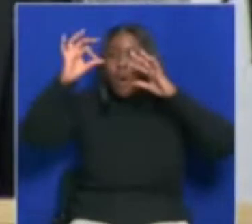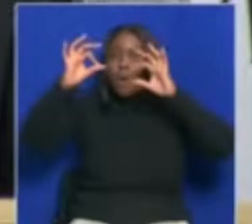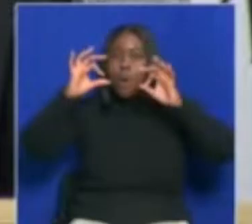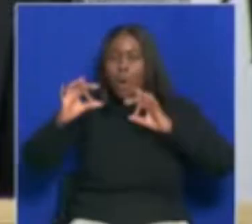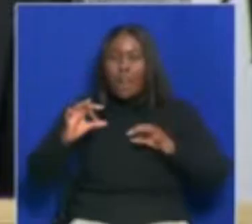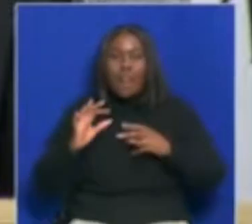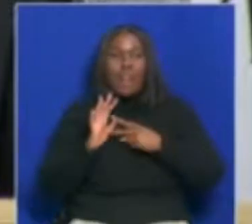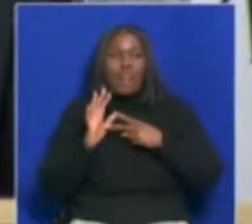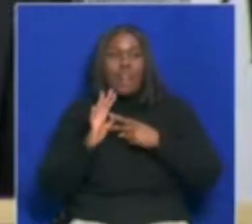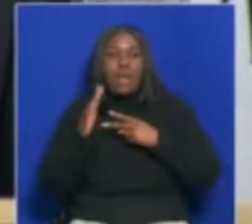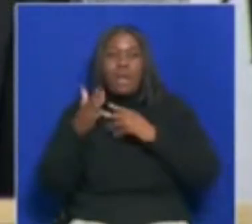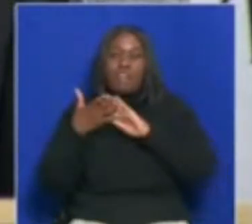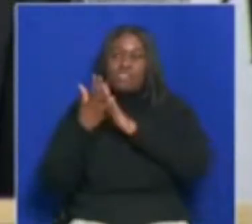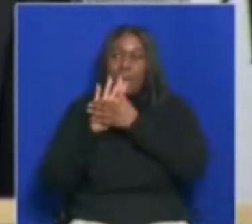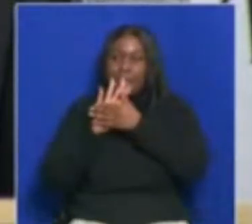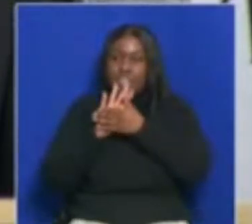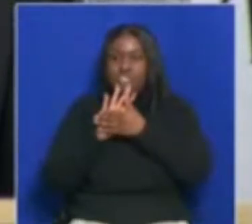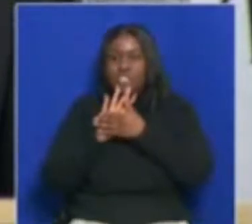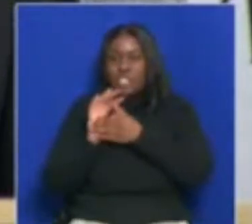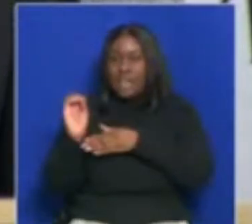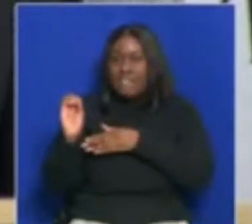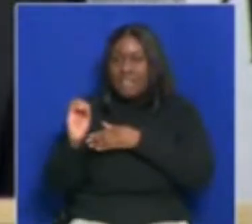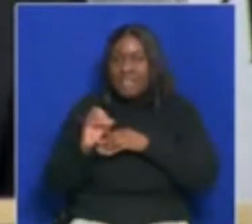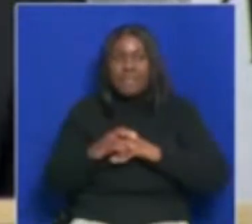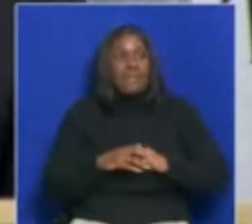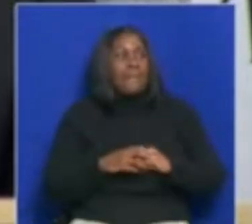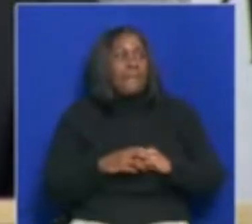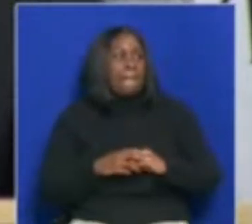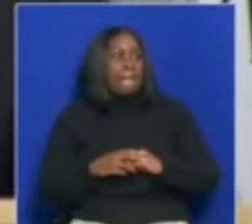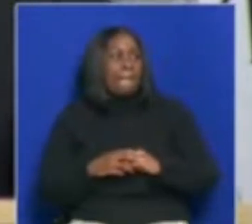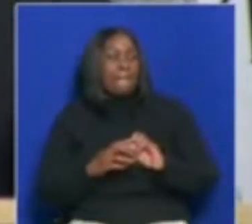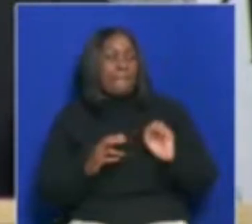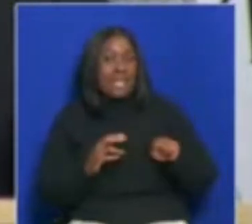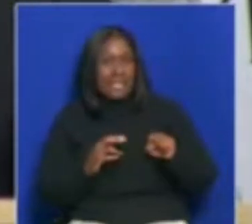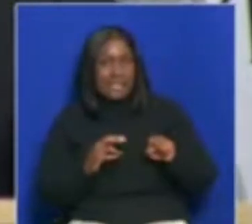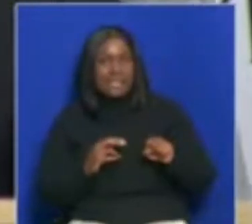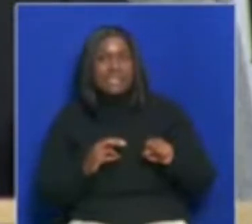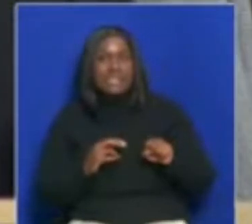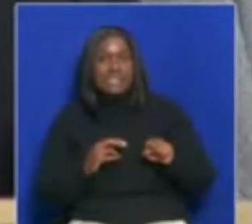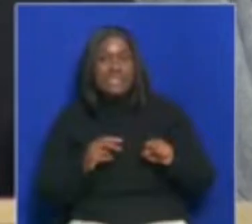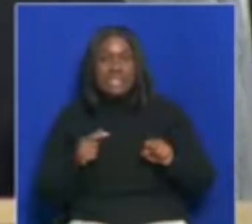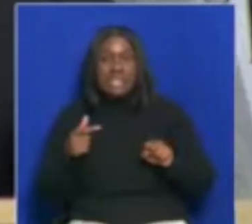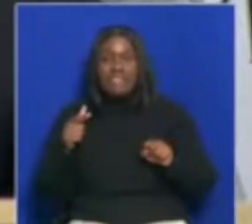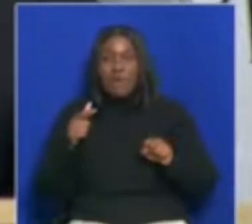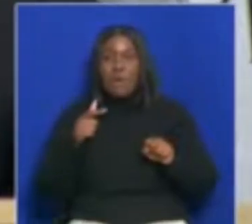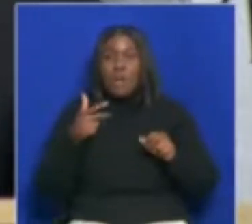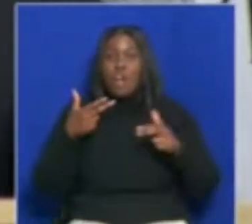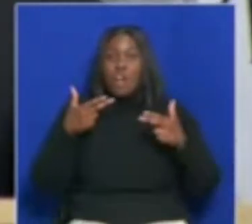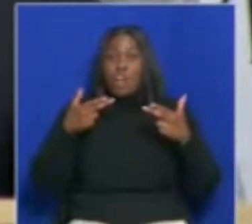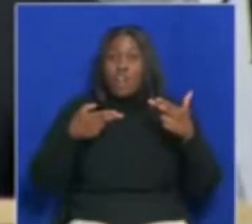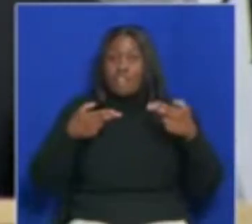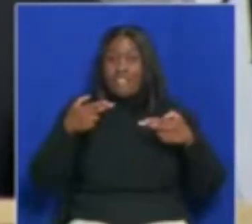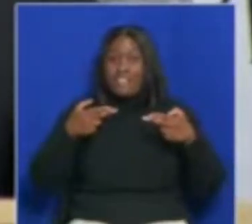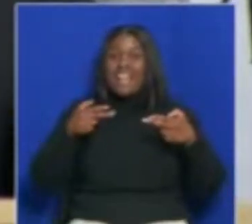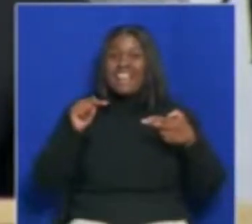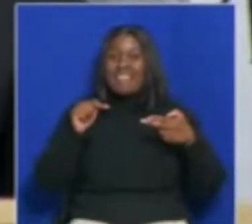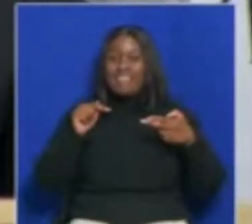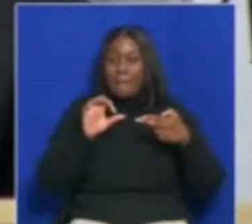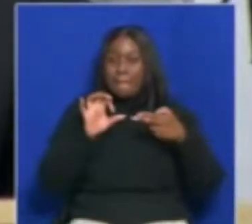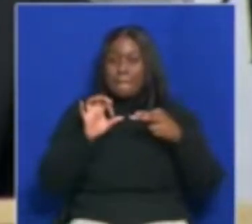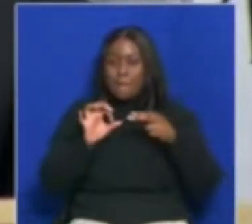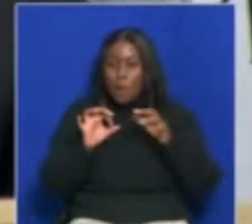there were cartridges found from various firearms. The